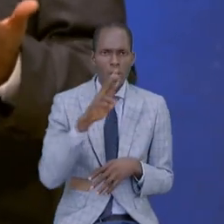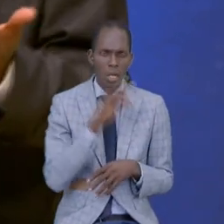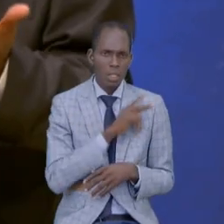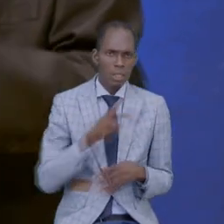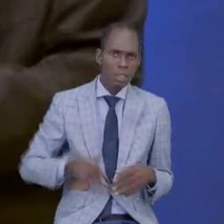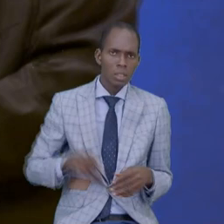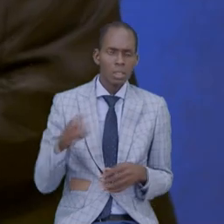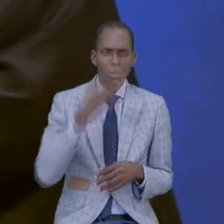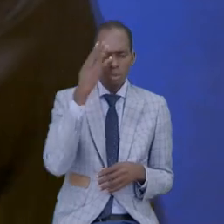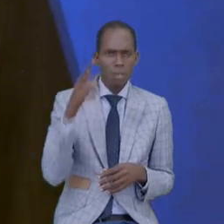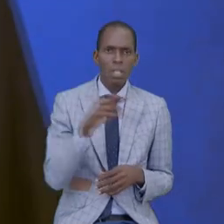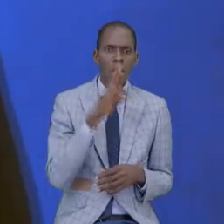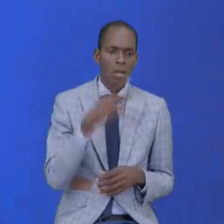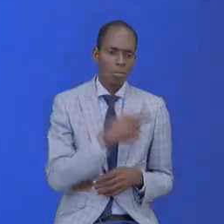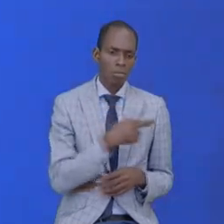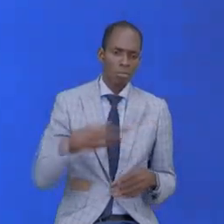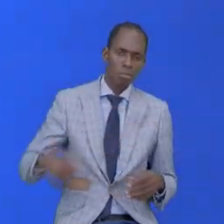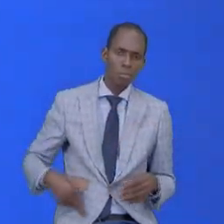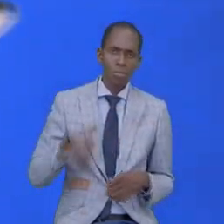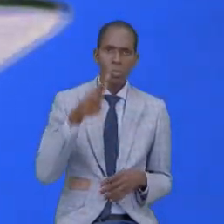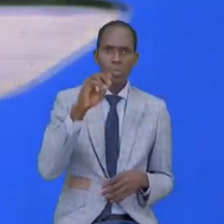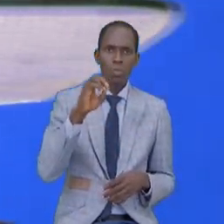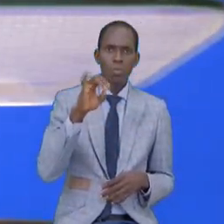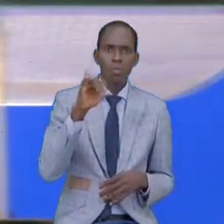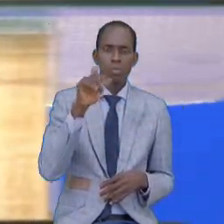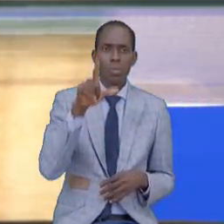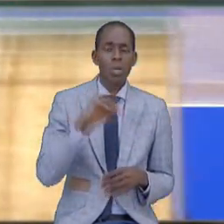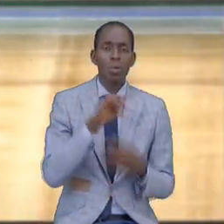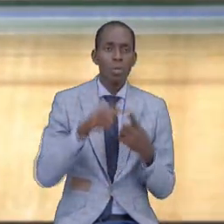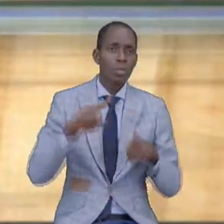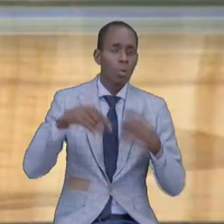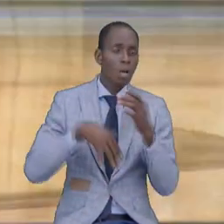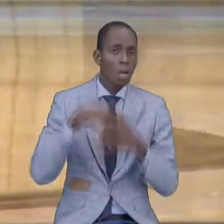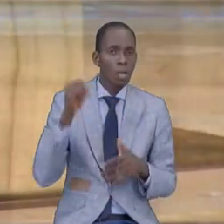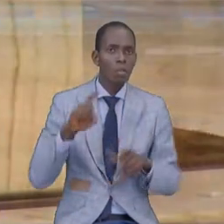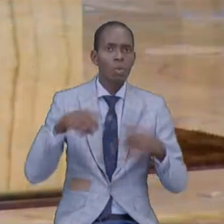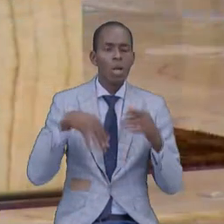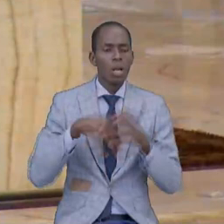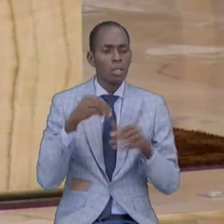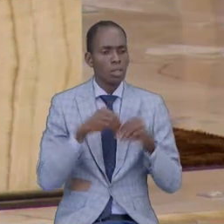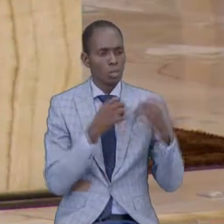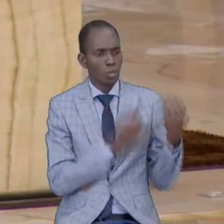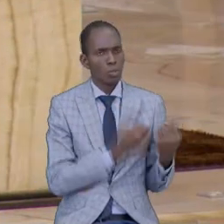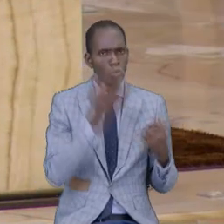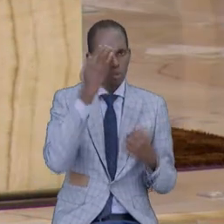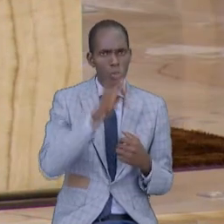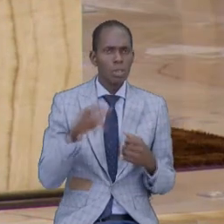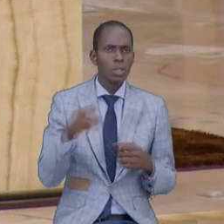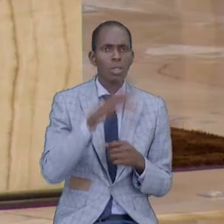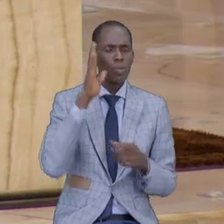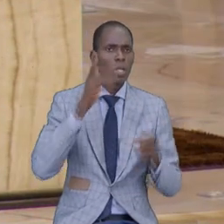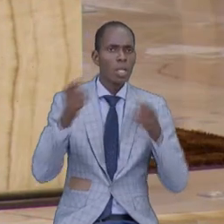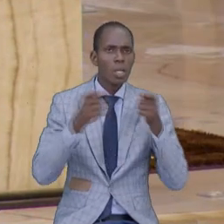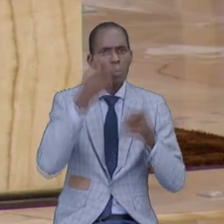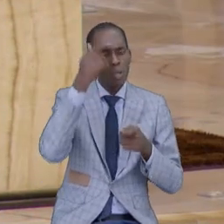are royalty. And when they go out with confidence, knowing they're going to reign because of